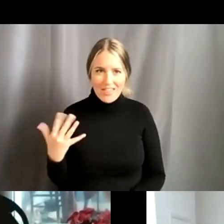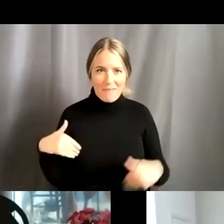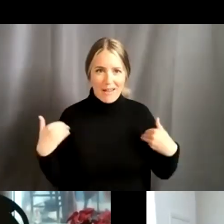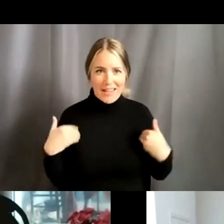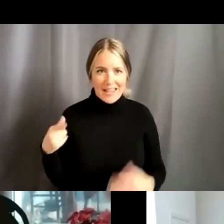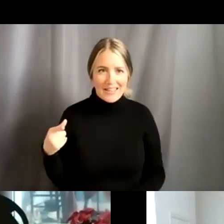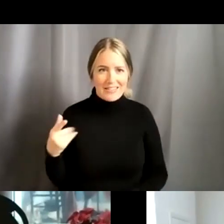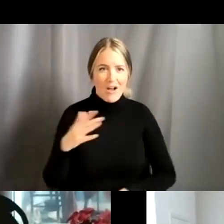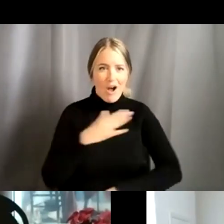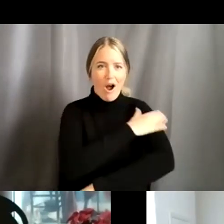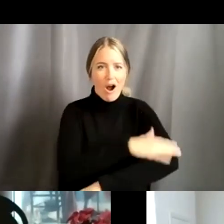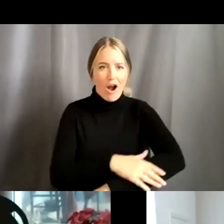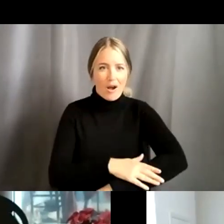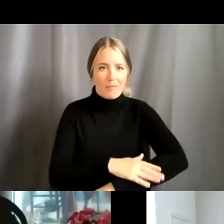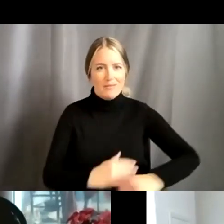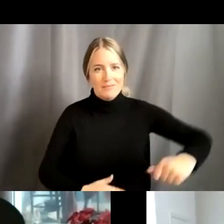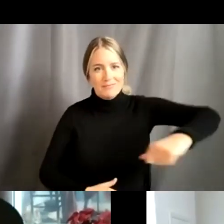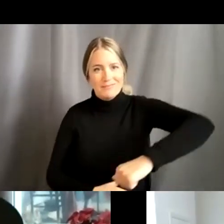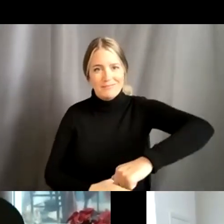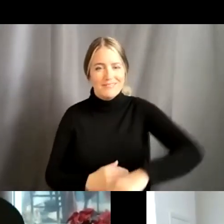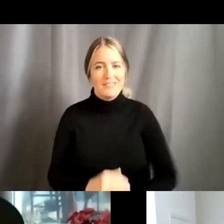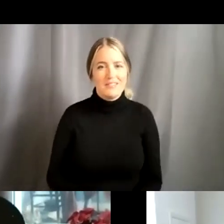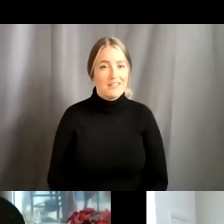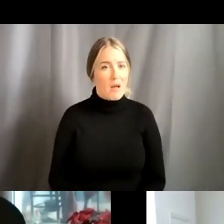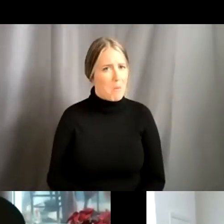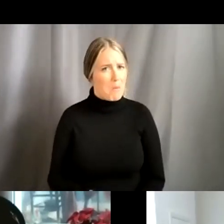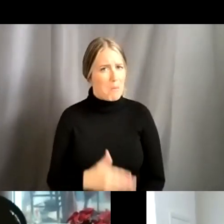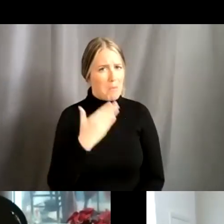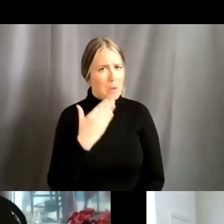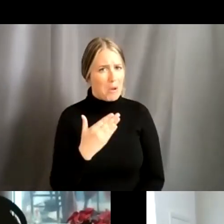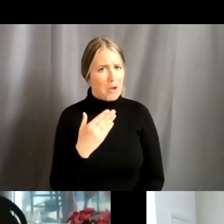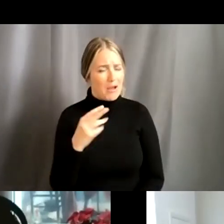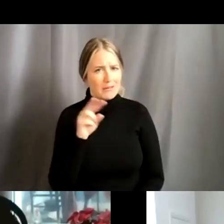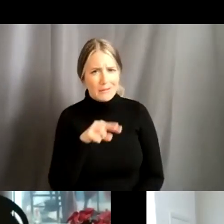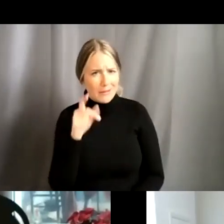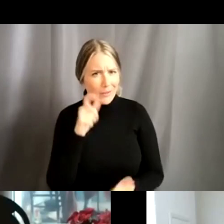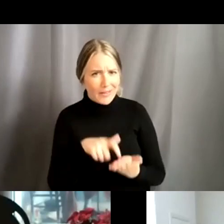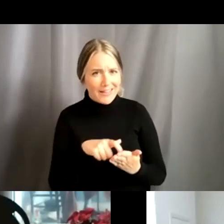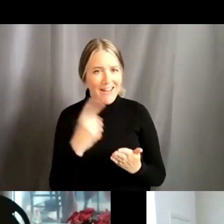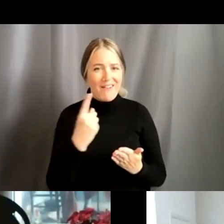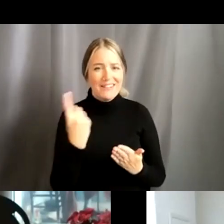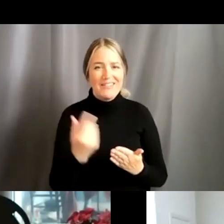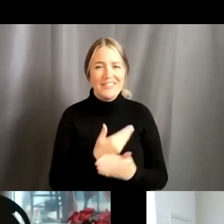the arm. So active looking, right? There's always something new.